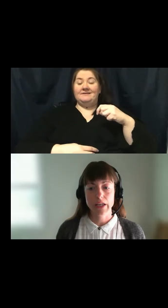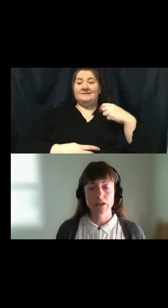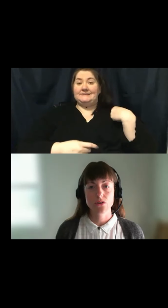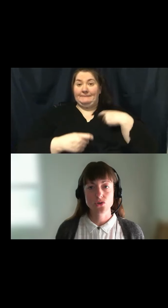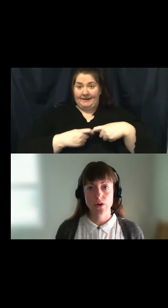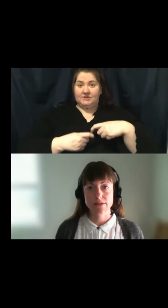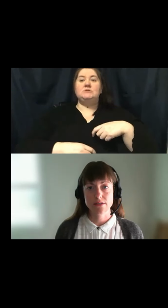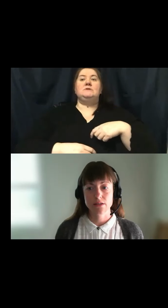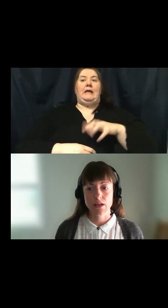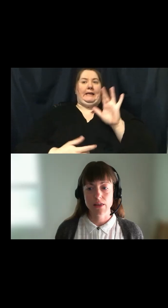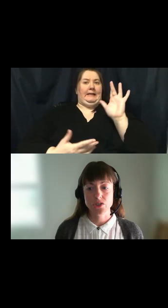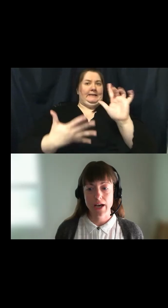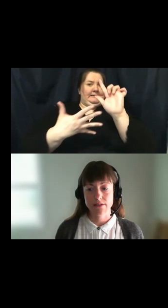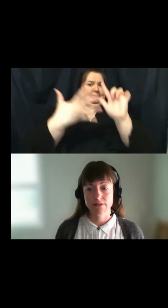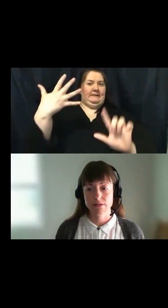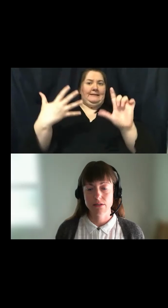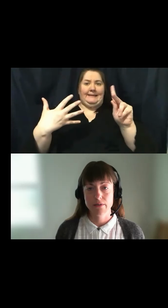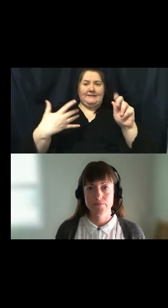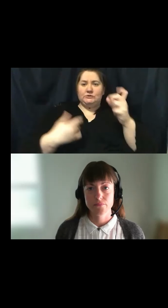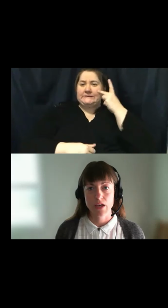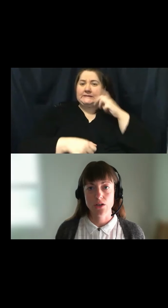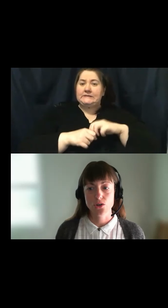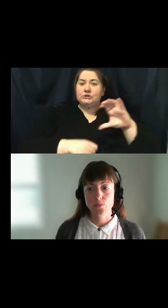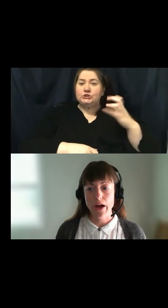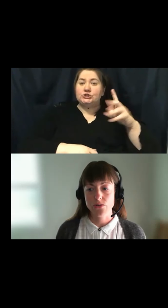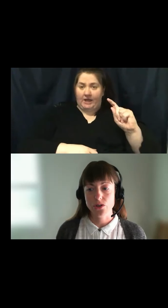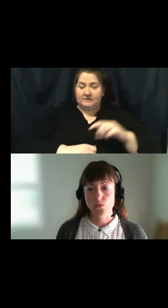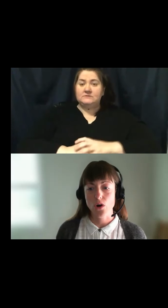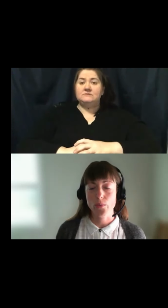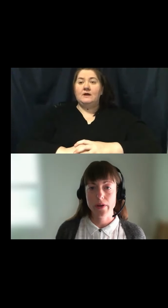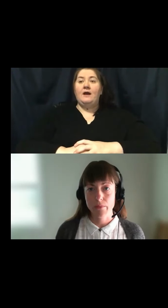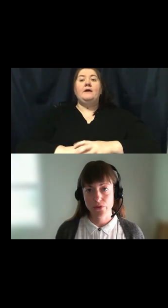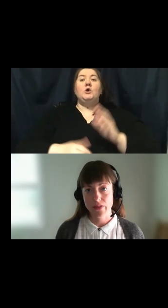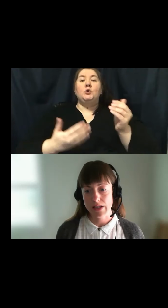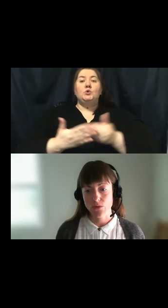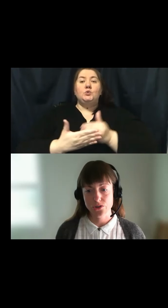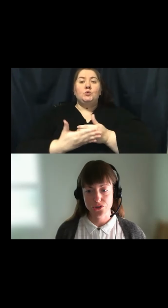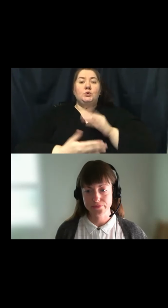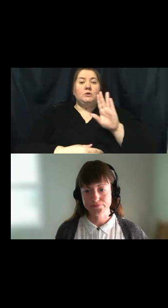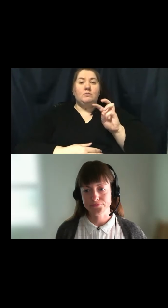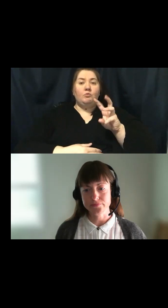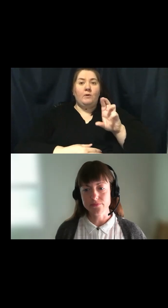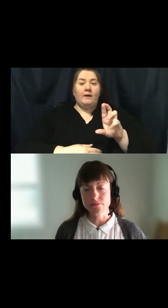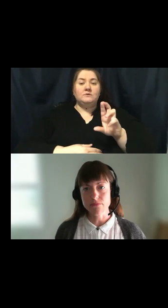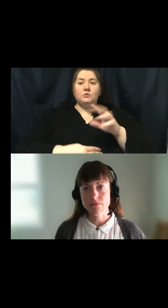on the link of your choice in the chat, and a new browser will open up for that language.